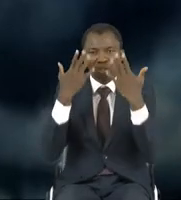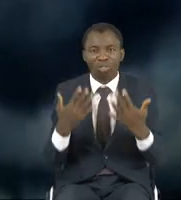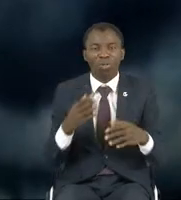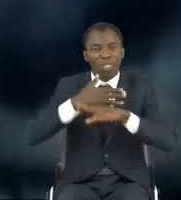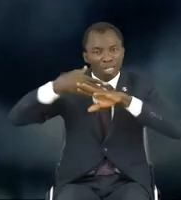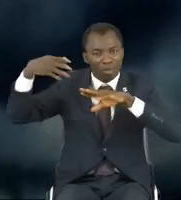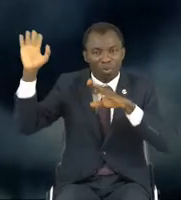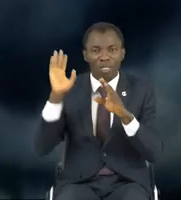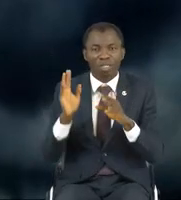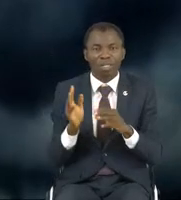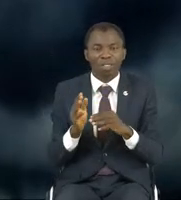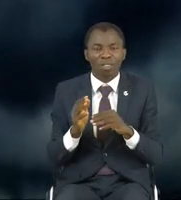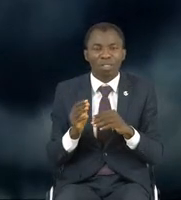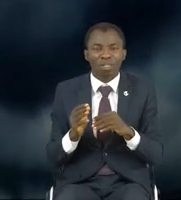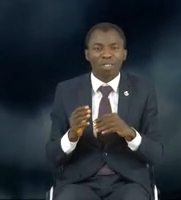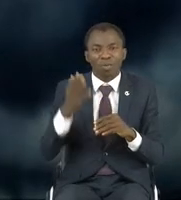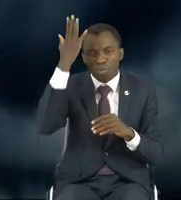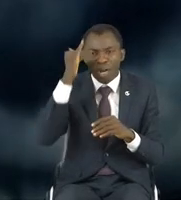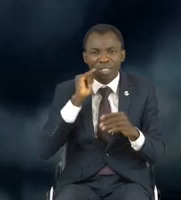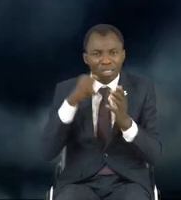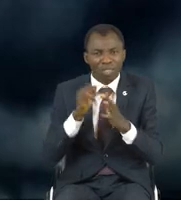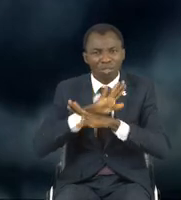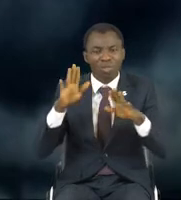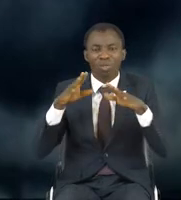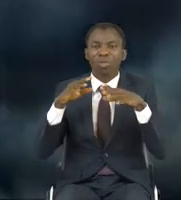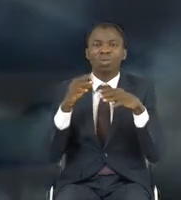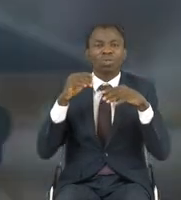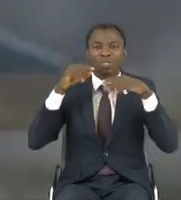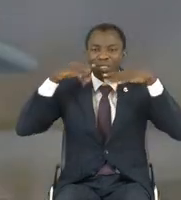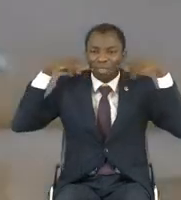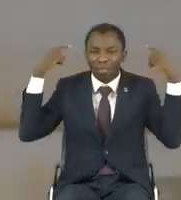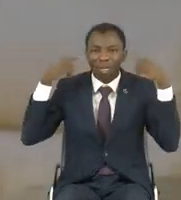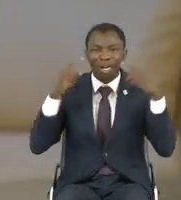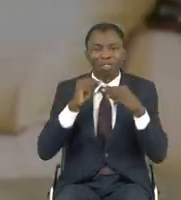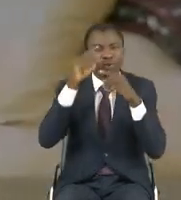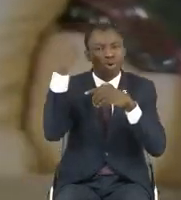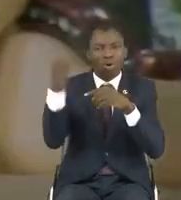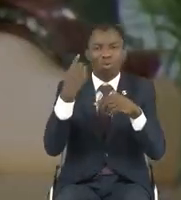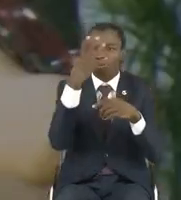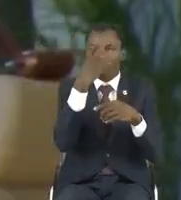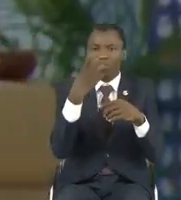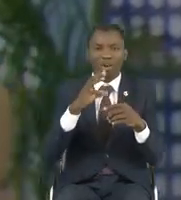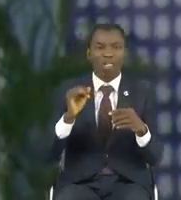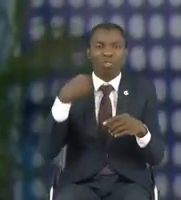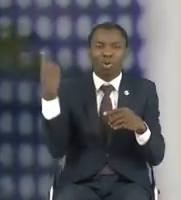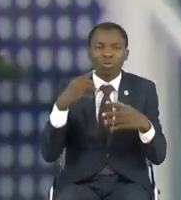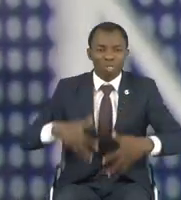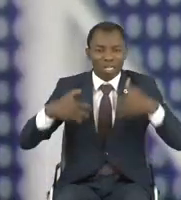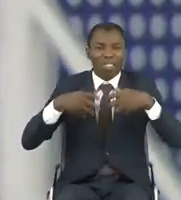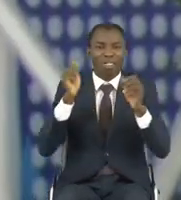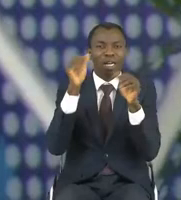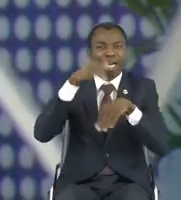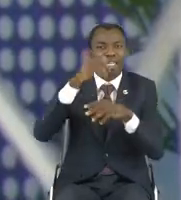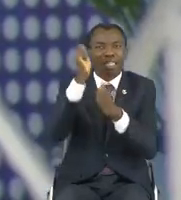do you never smile? Or are you always frowning? Or are you always angry at everybody? Or are you a kind